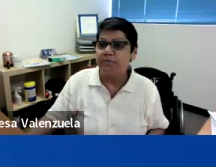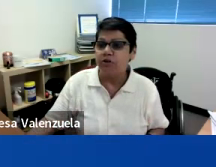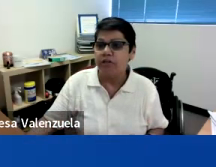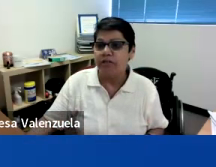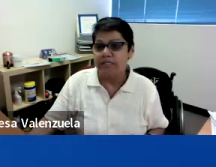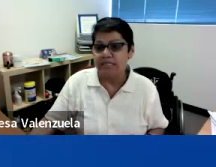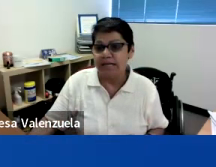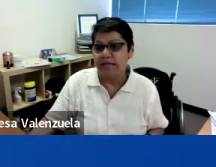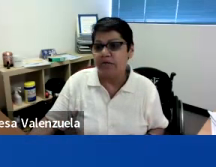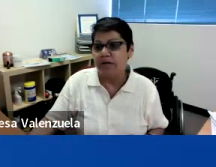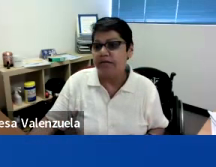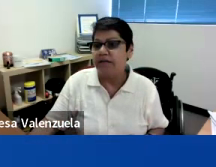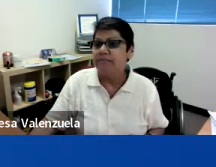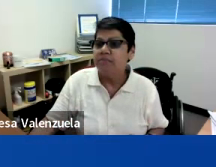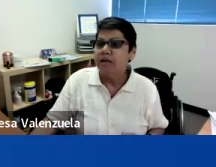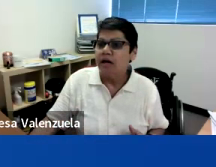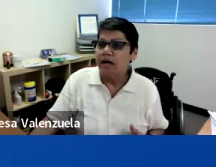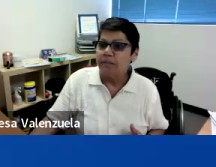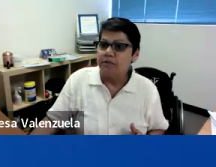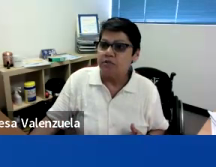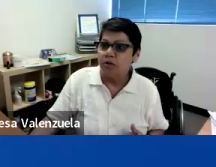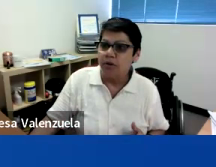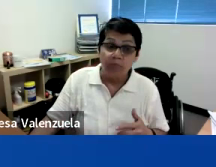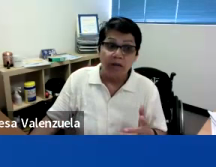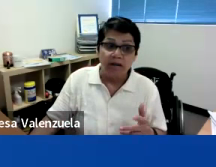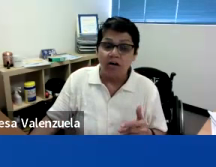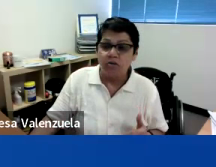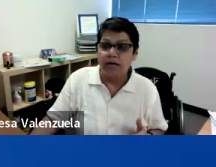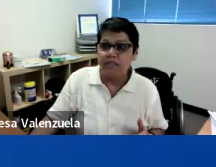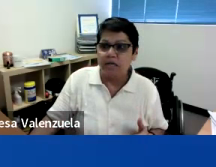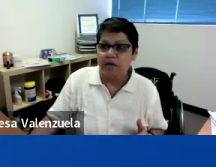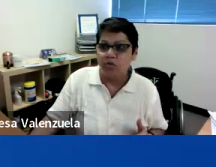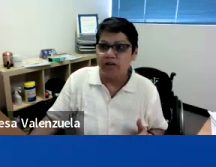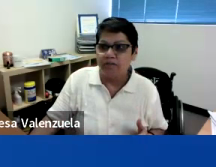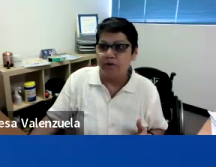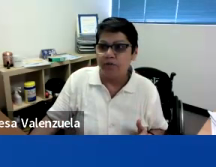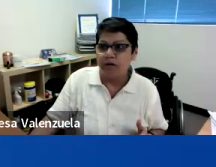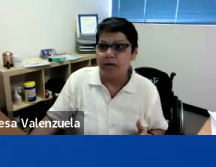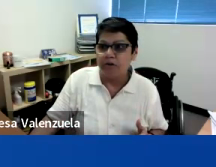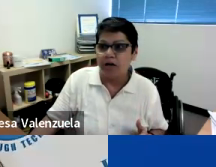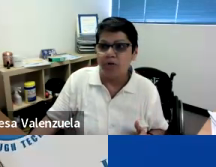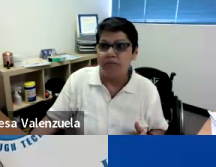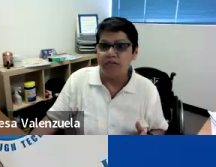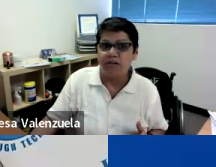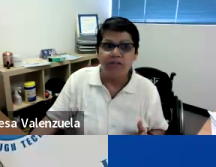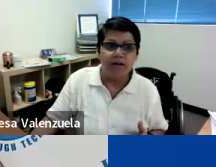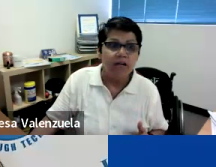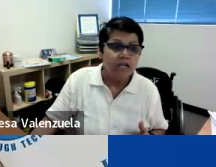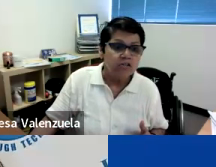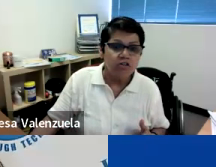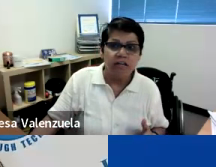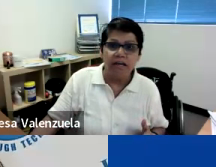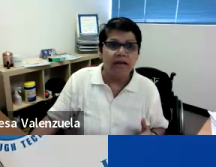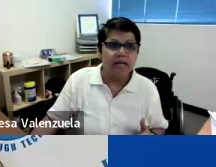diverse neighborhood in San Diego County. And it also has quite a few nonprofits that are